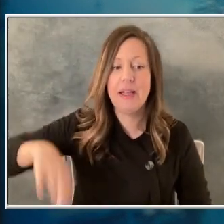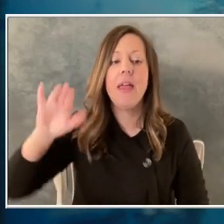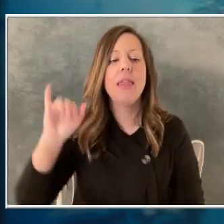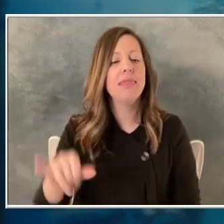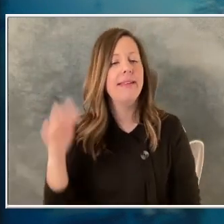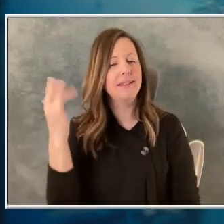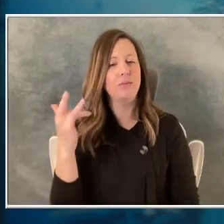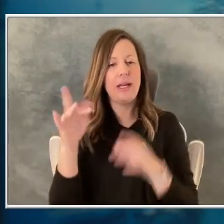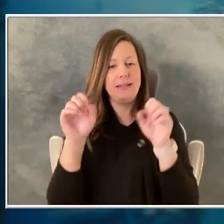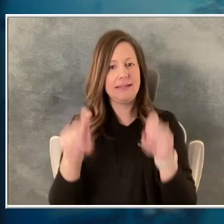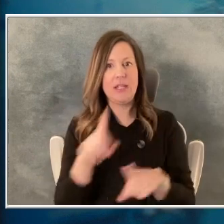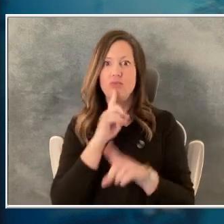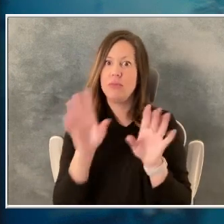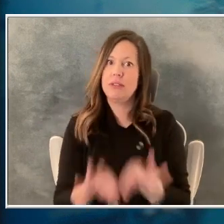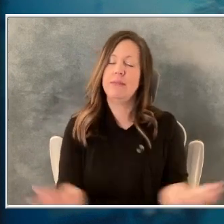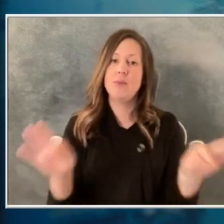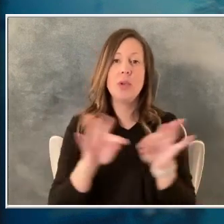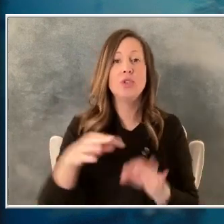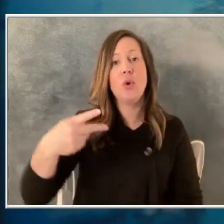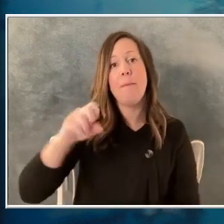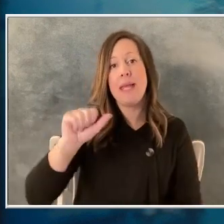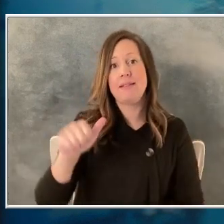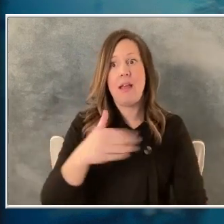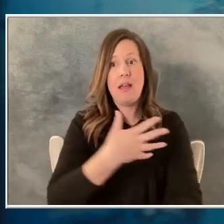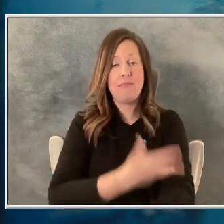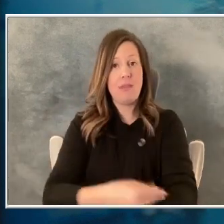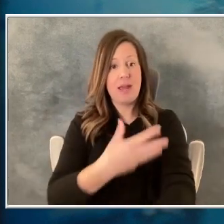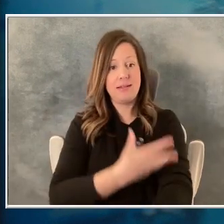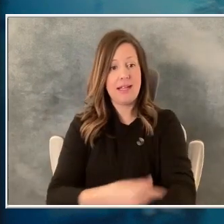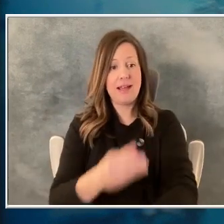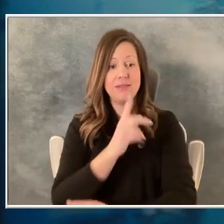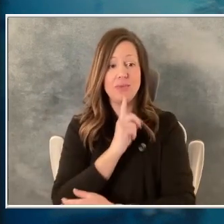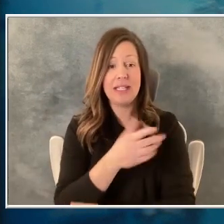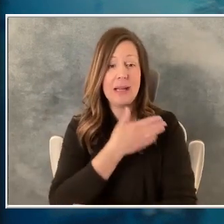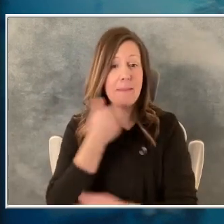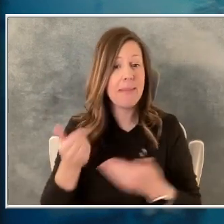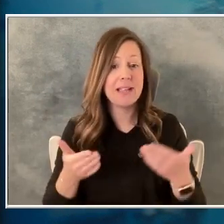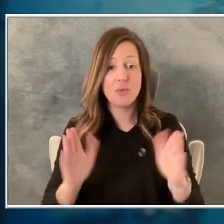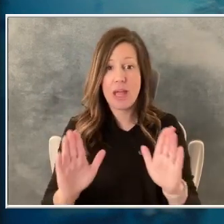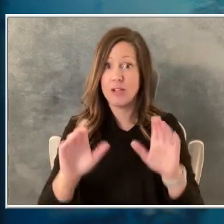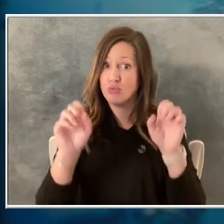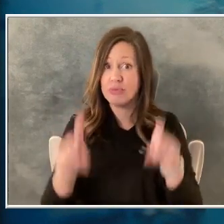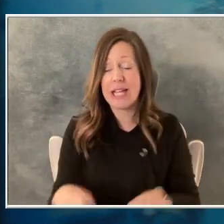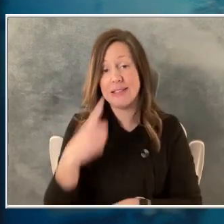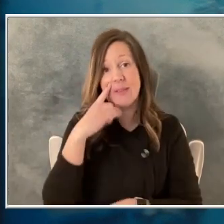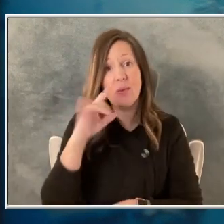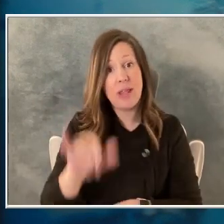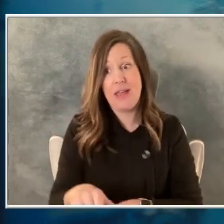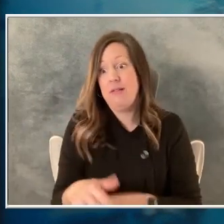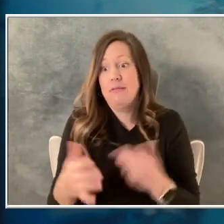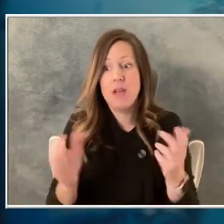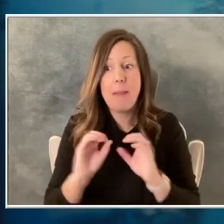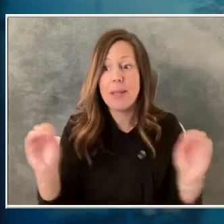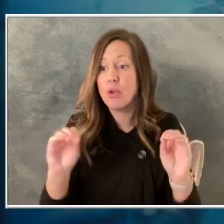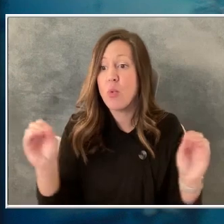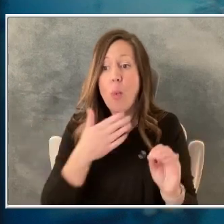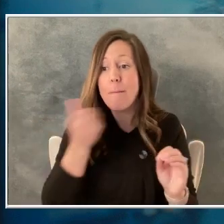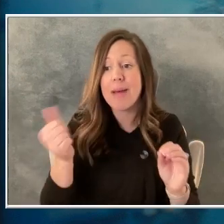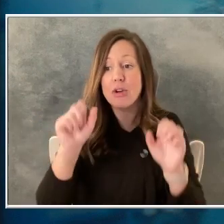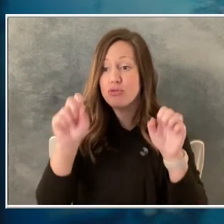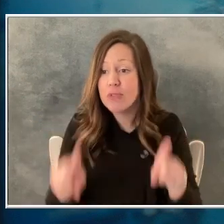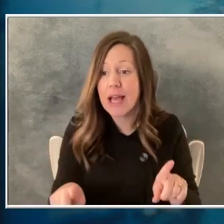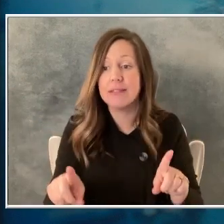important. And so PSA is a blood test that currently is the best way to screen for prostate cancer. There's no other better test to screen for prostate cancer than